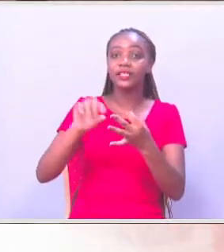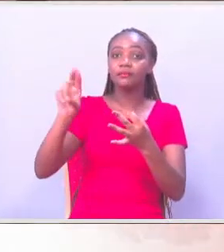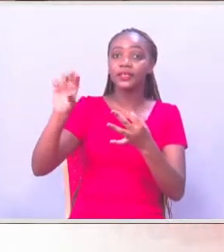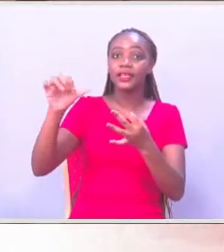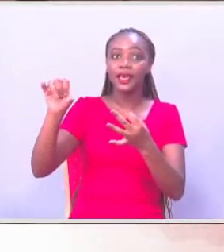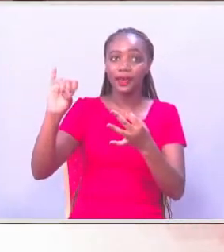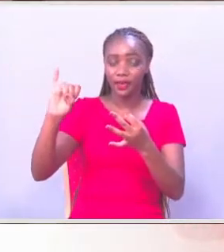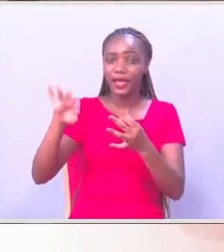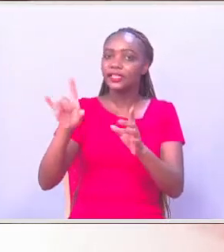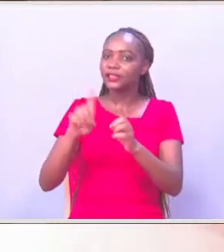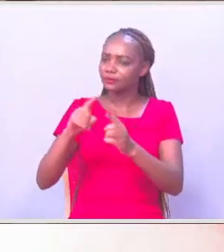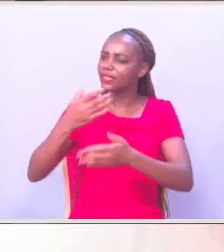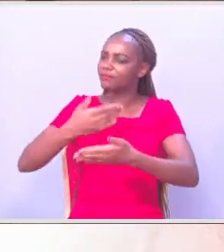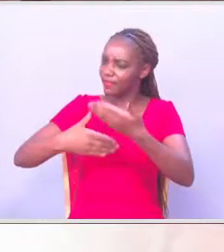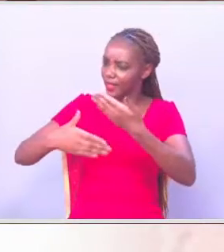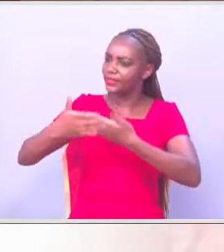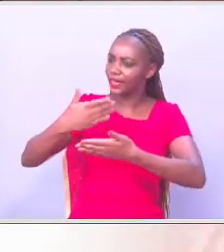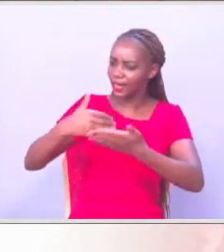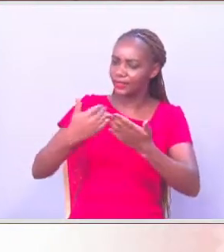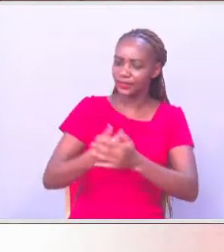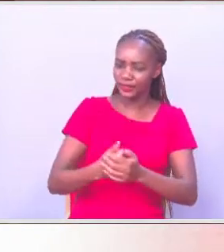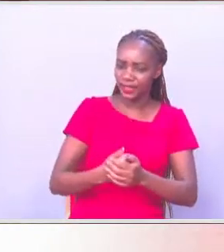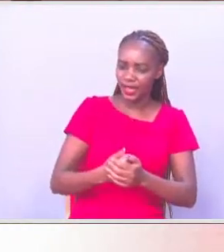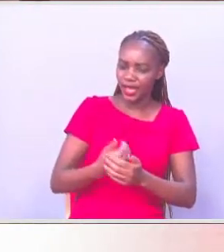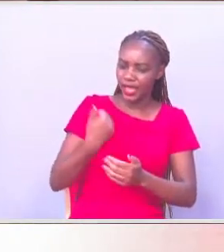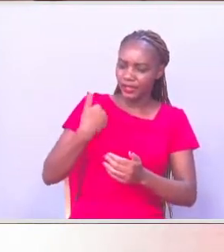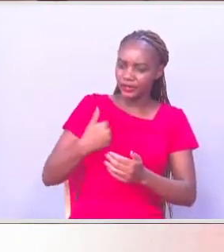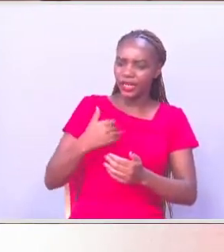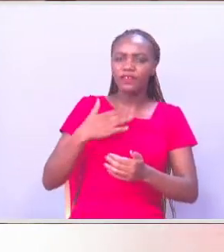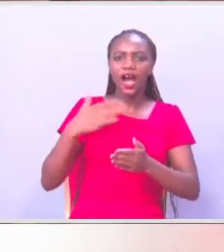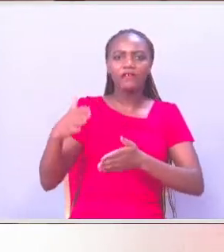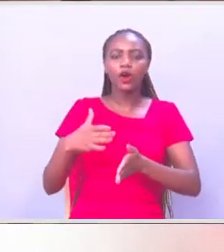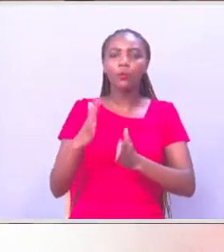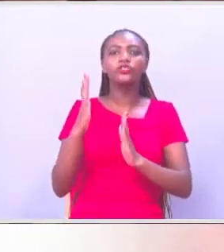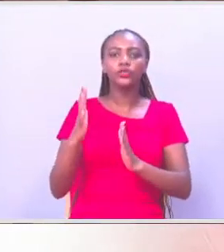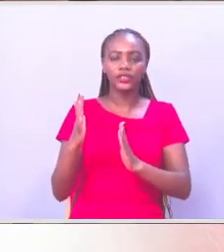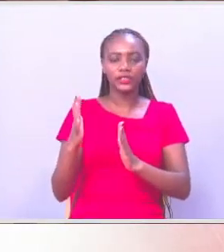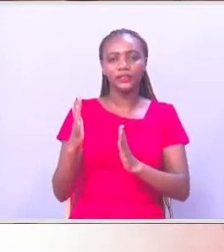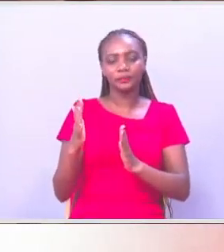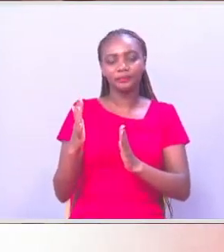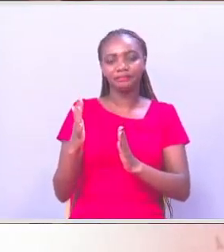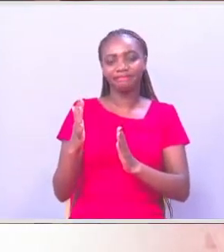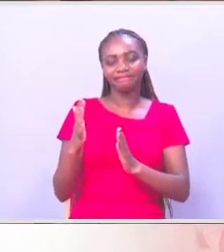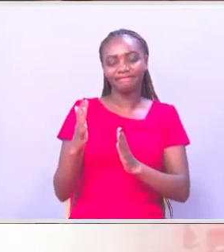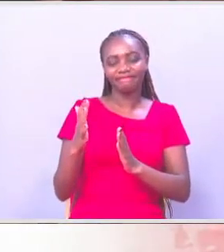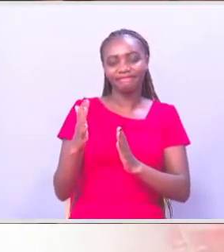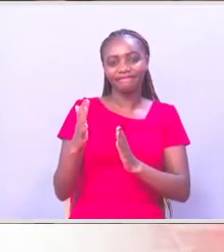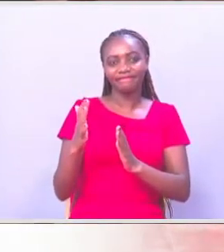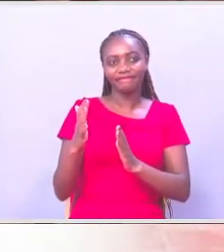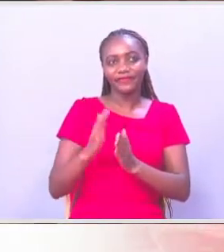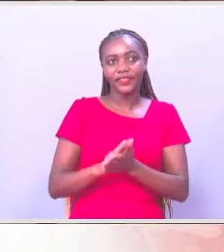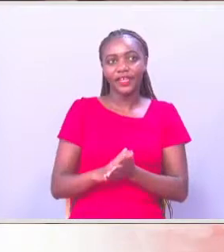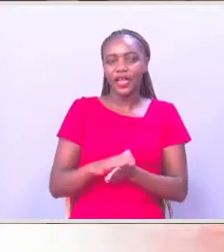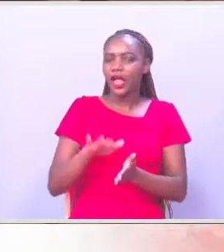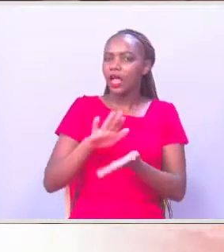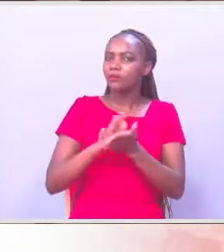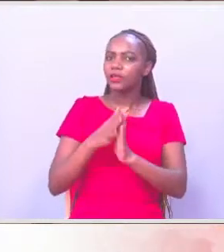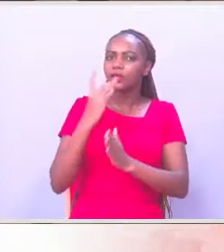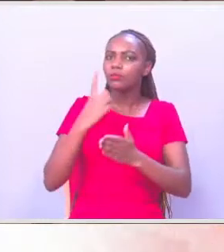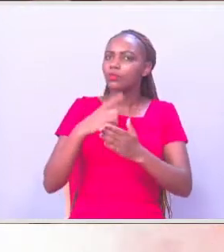them. Nikakaa hapa, basi nikawa na nafasi, nikawa quartermaster. Quartermaster simply